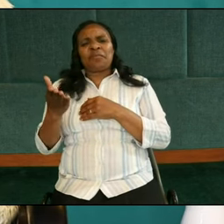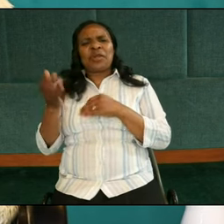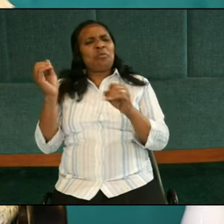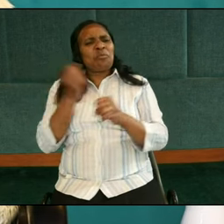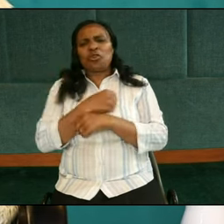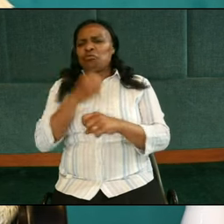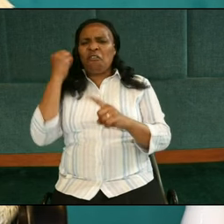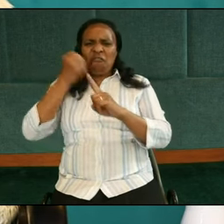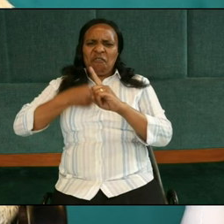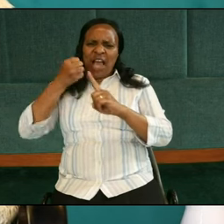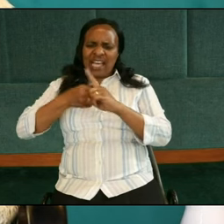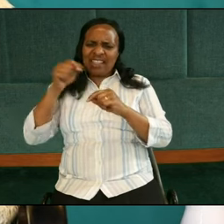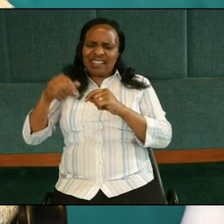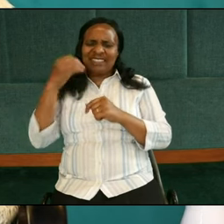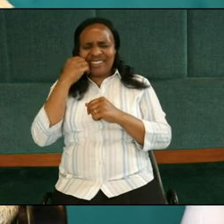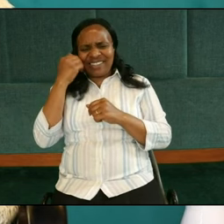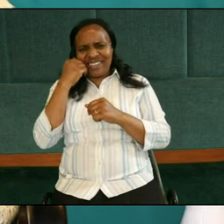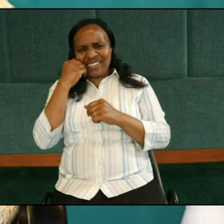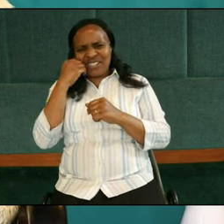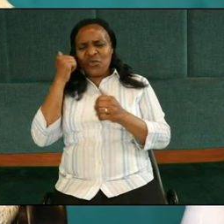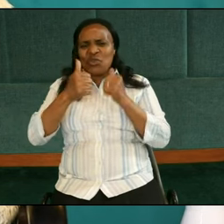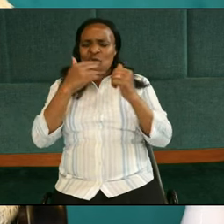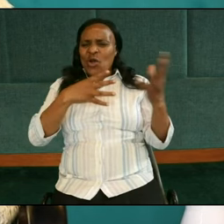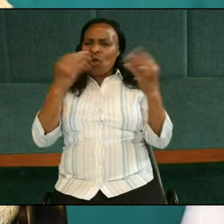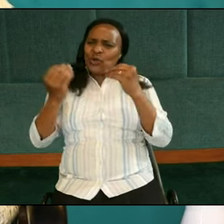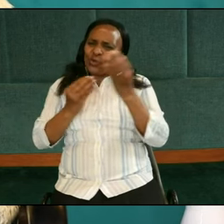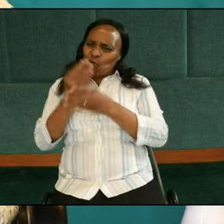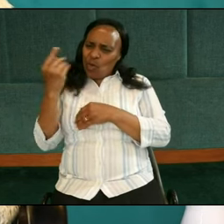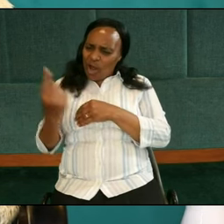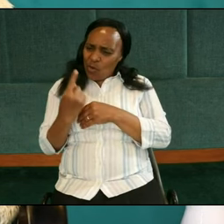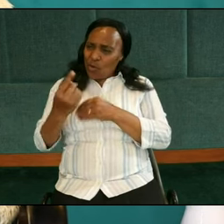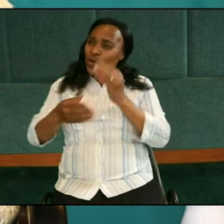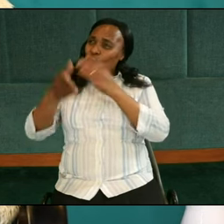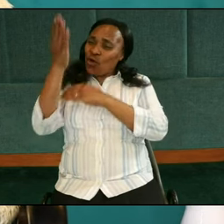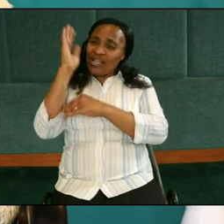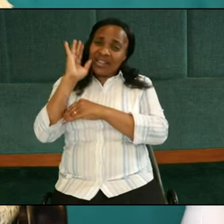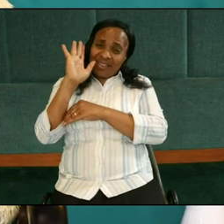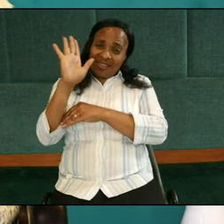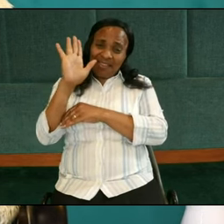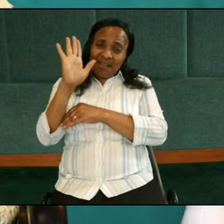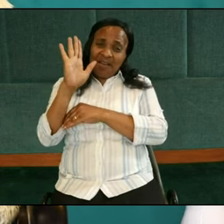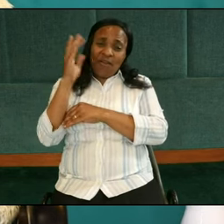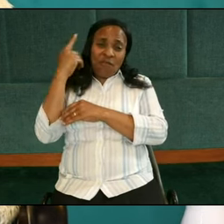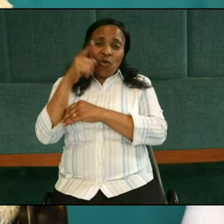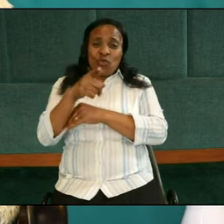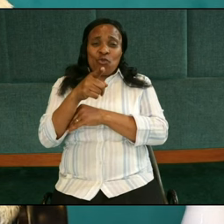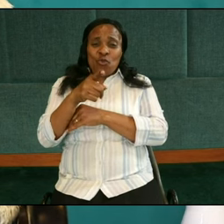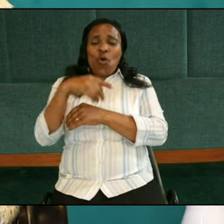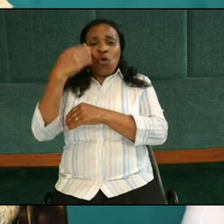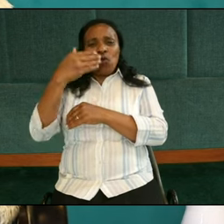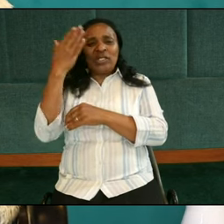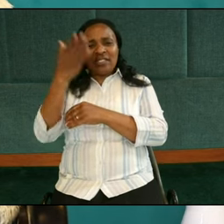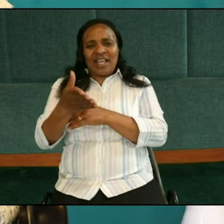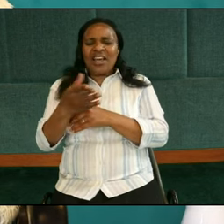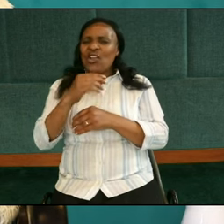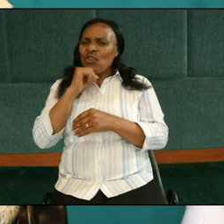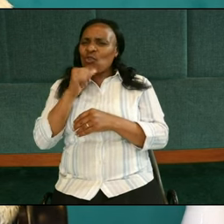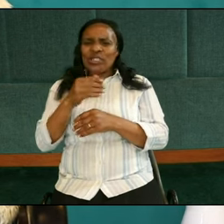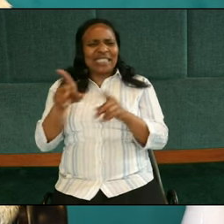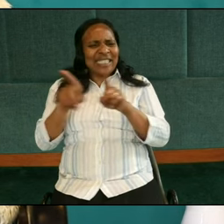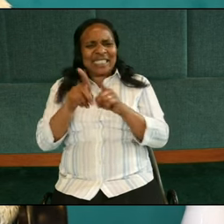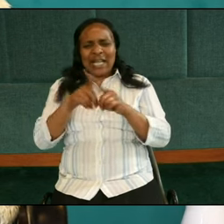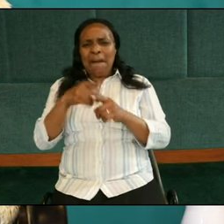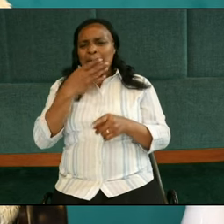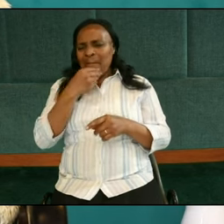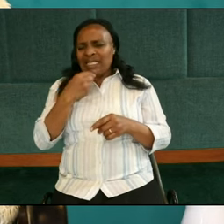to fight this illness that you're going through alone. God is there for you and he'll always be there. He's not like a man who will see, oh